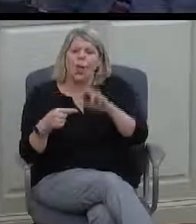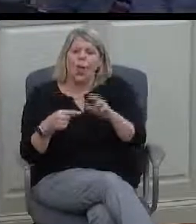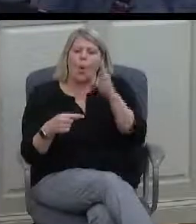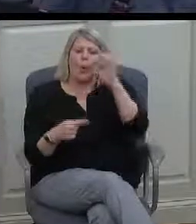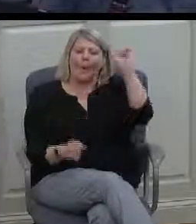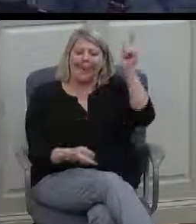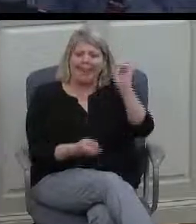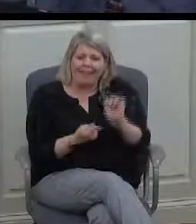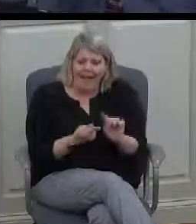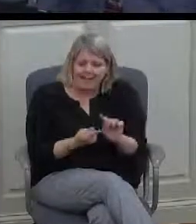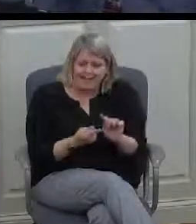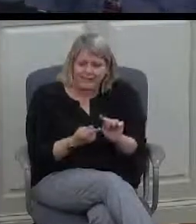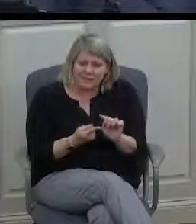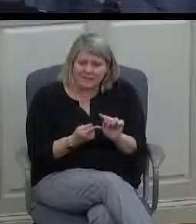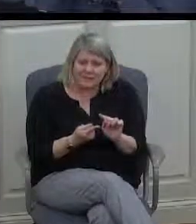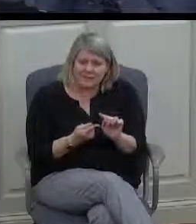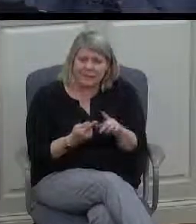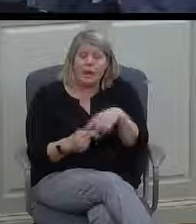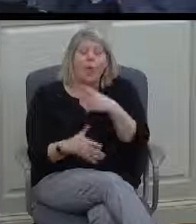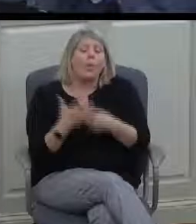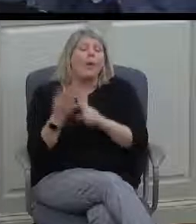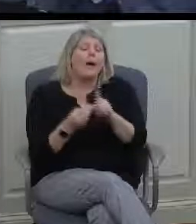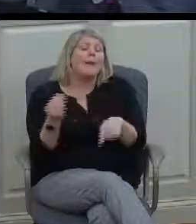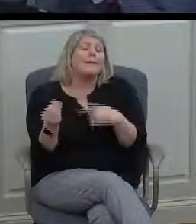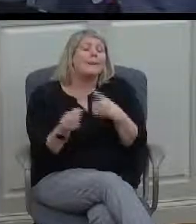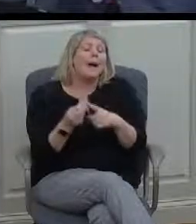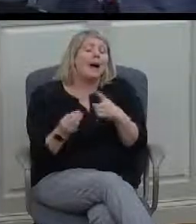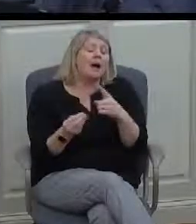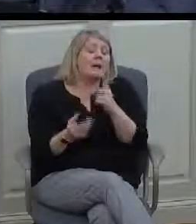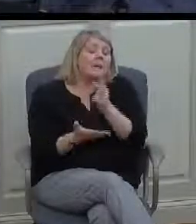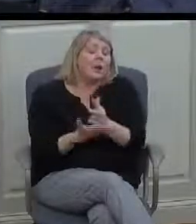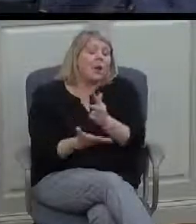is about parking tickets.